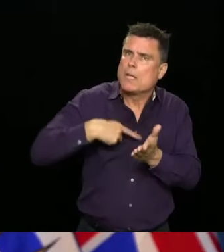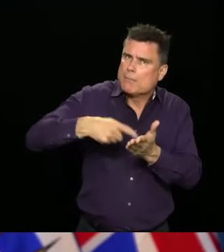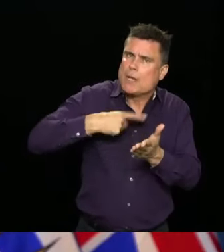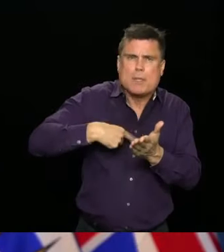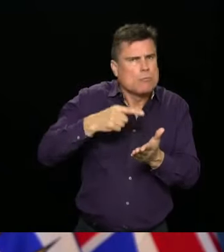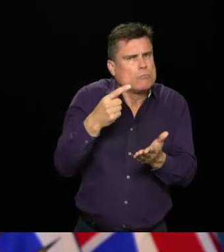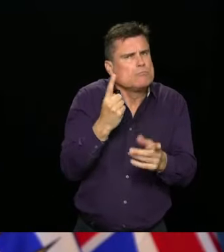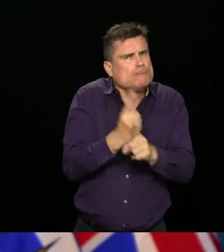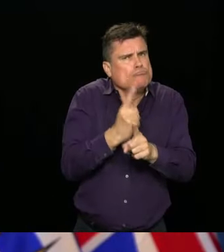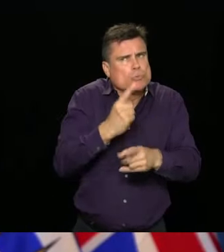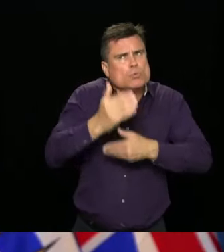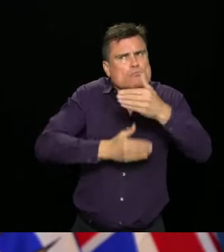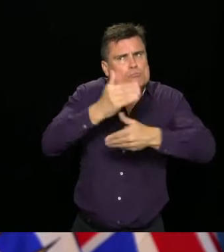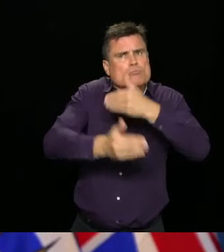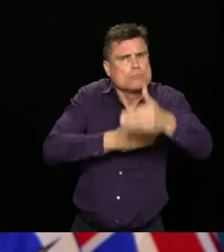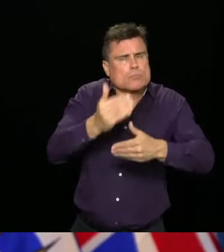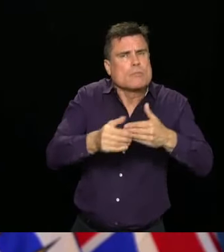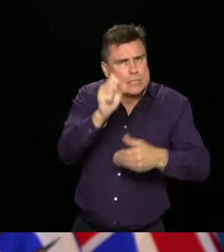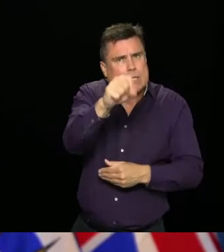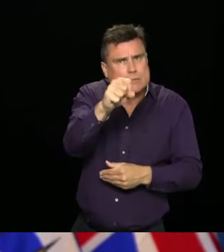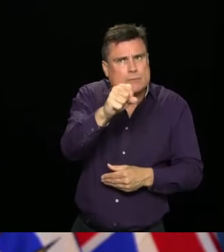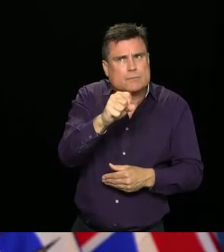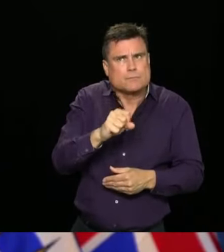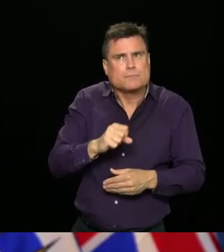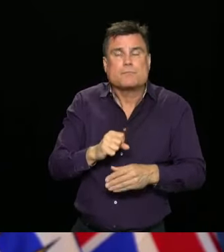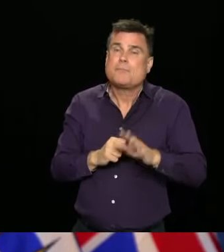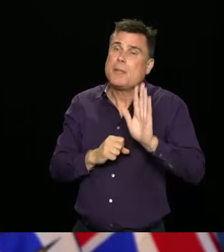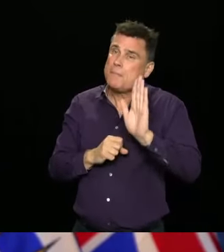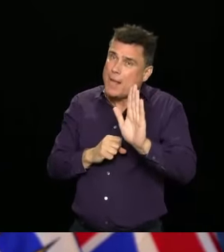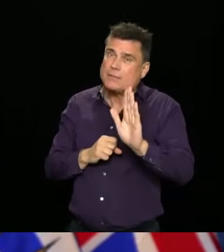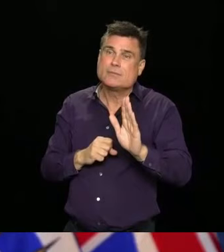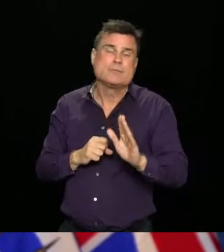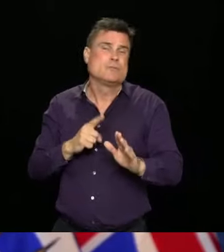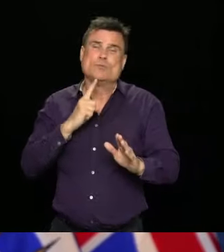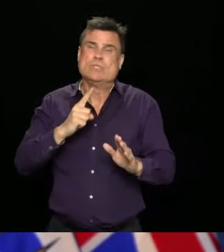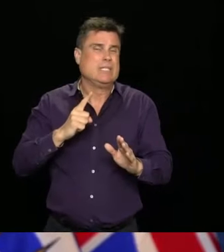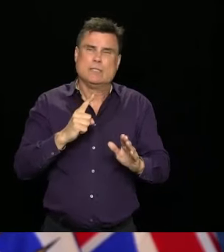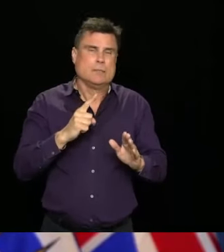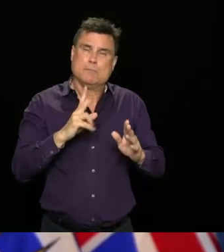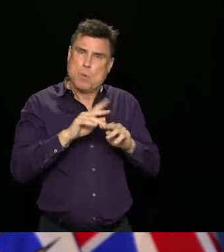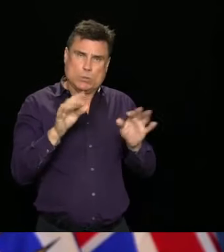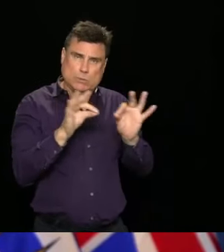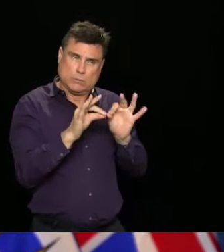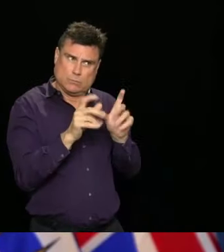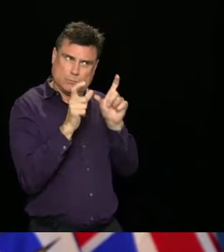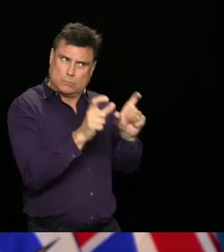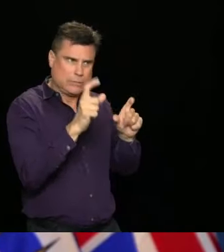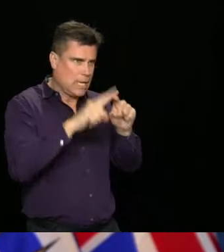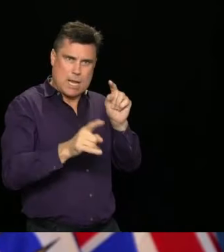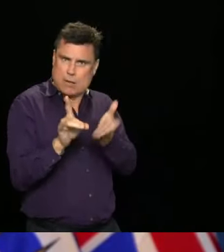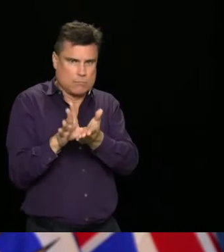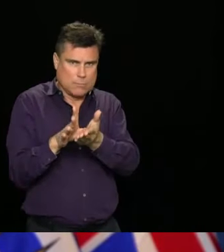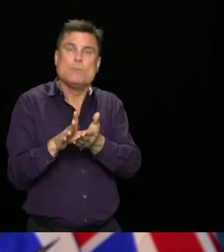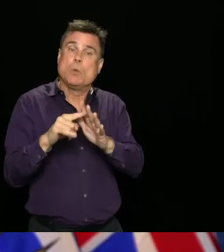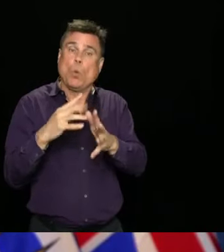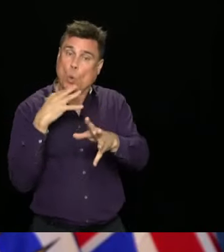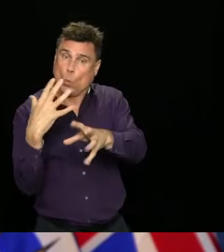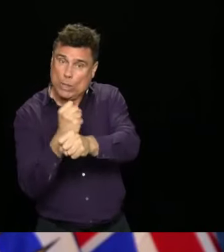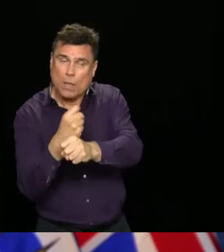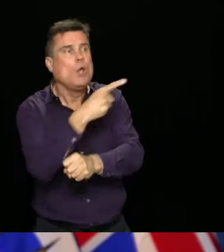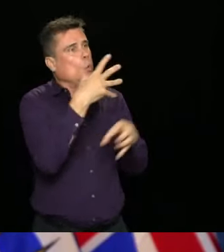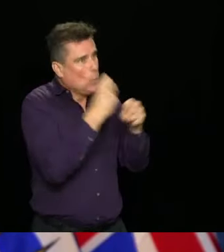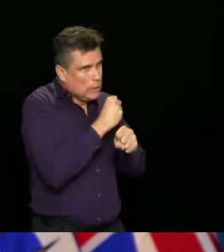that the business is building back strong. So I think it's actually a benefit for everyone, and certainly, most importantly, the community who needs those small